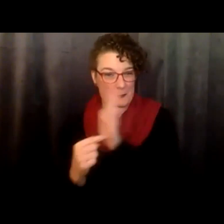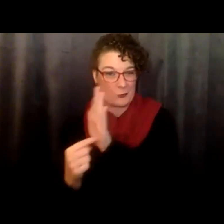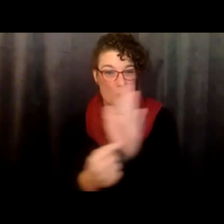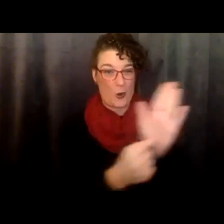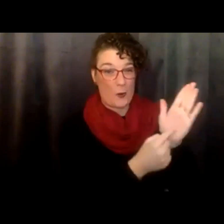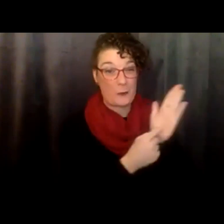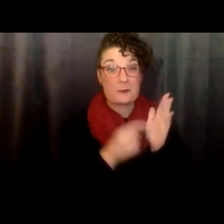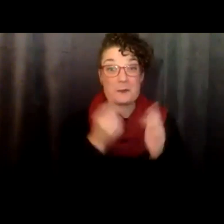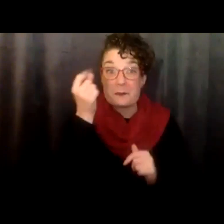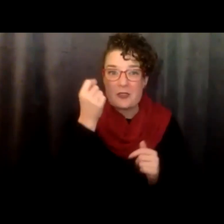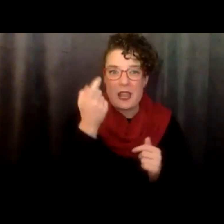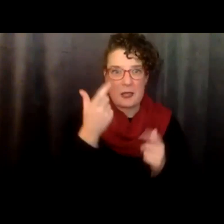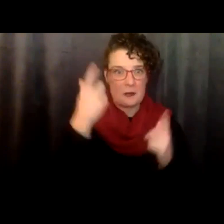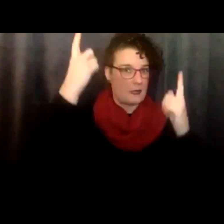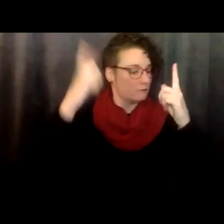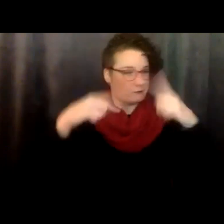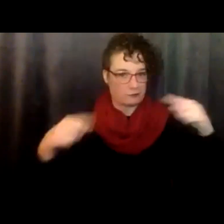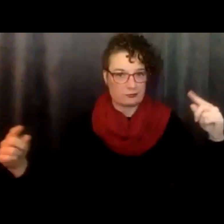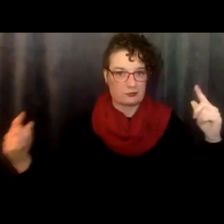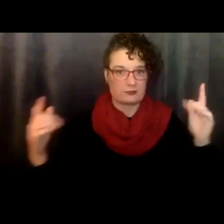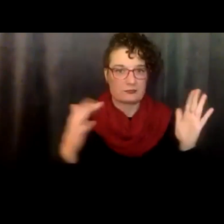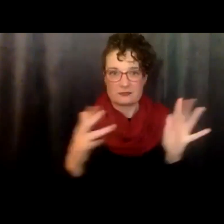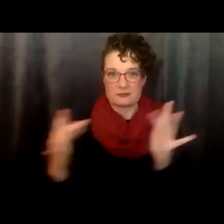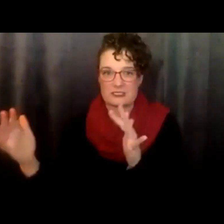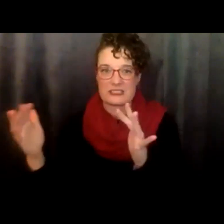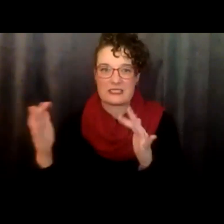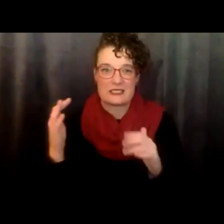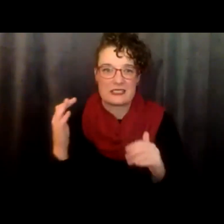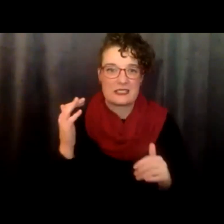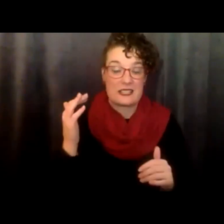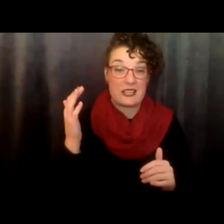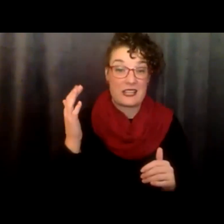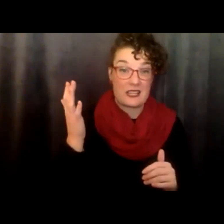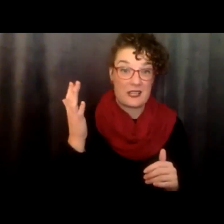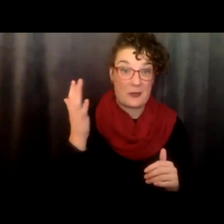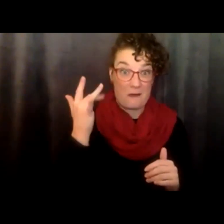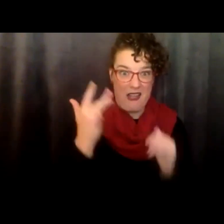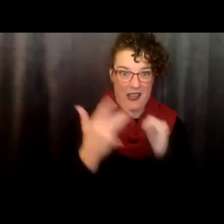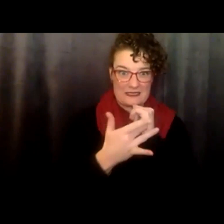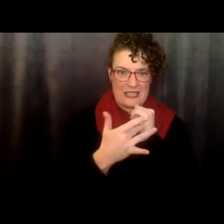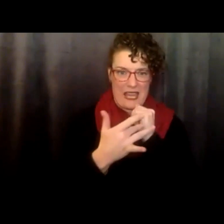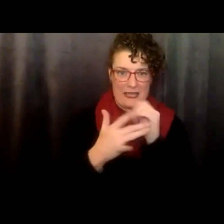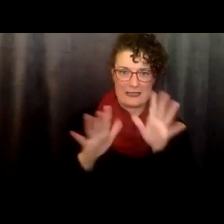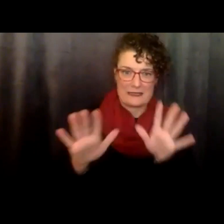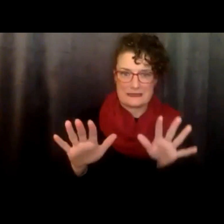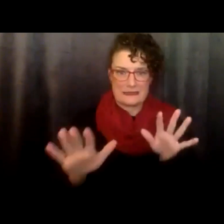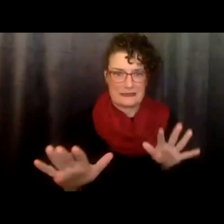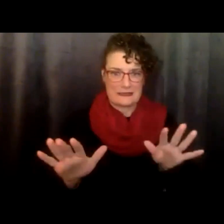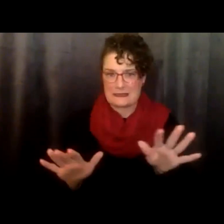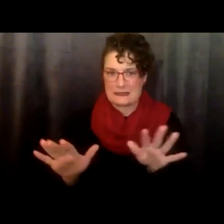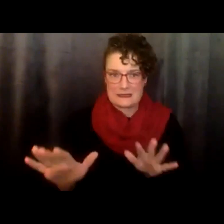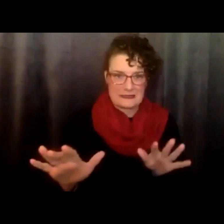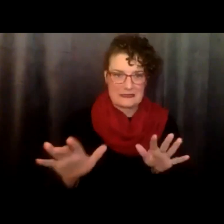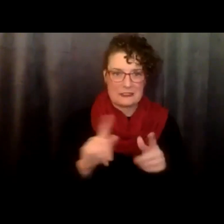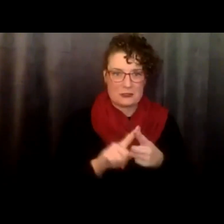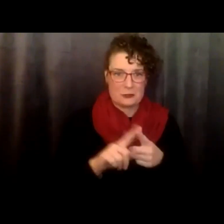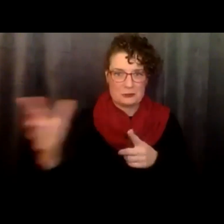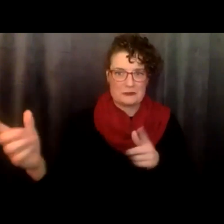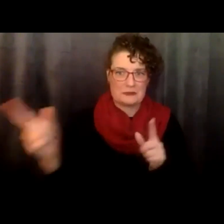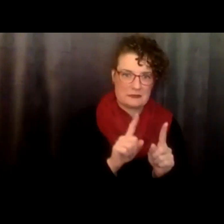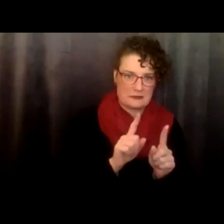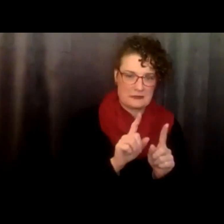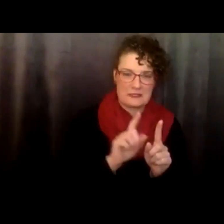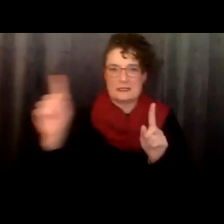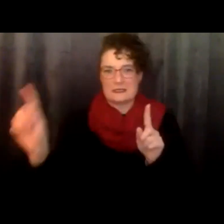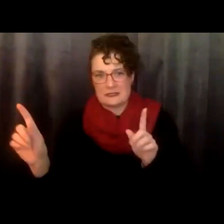of cards as we do the technological shuffle of bringing them forward and also bringing